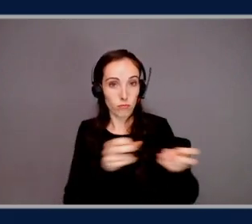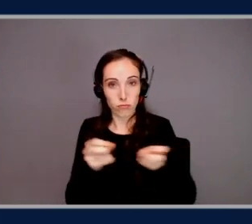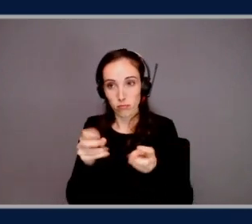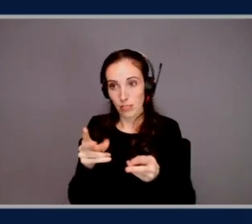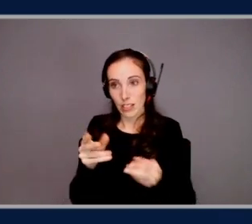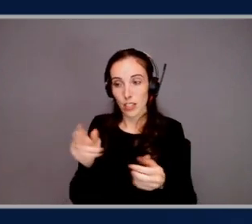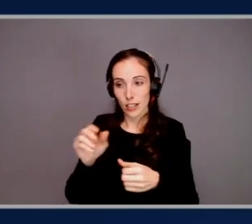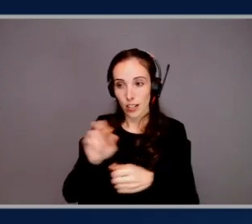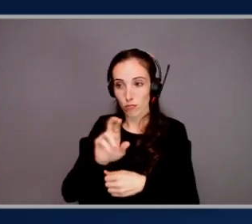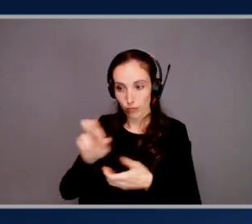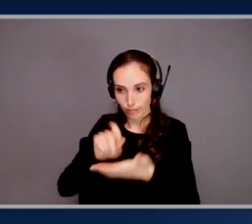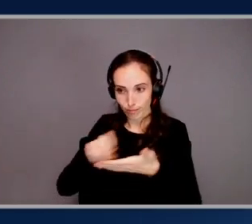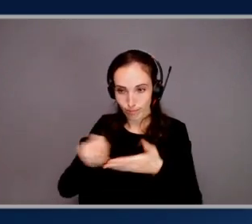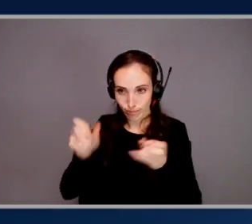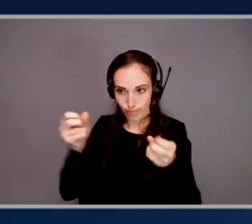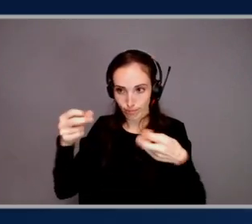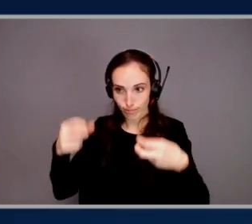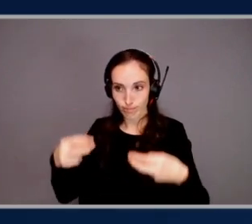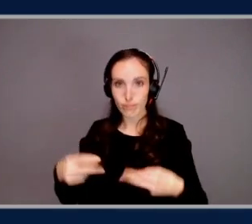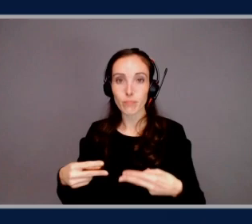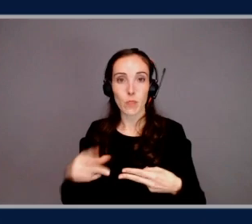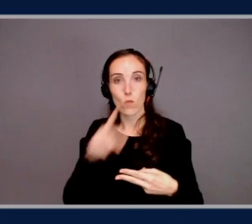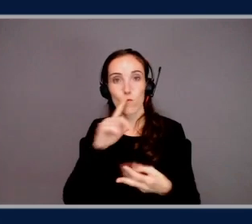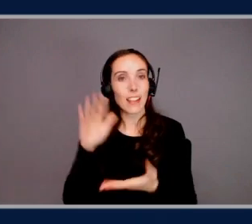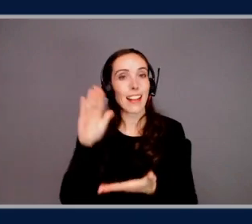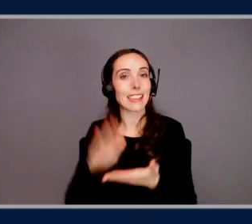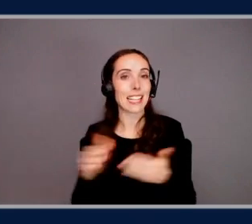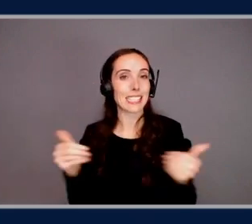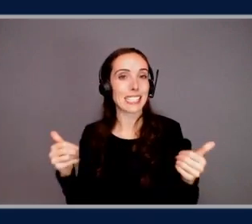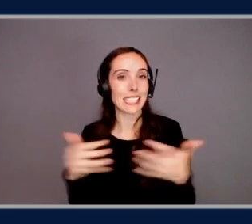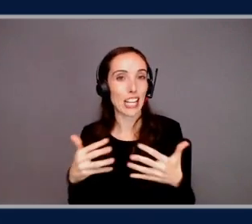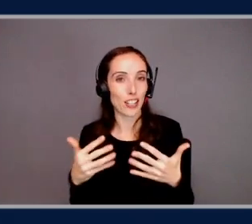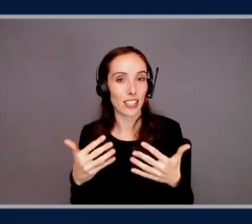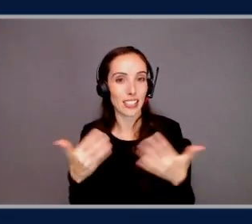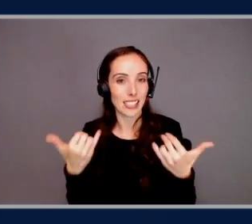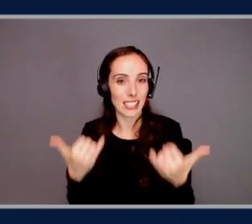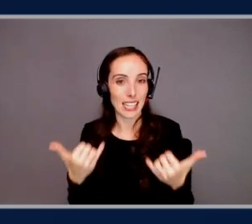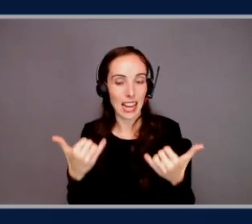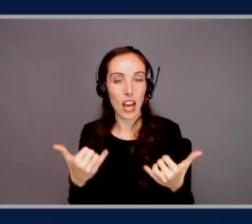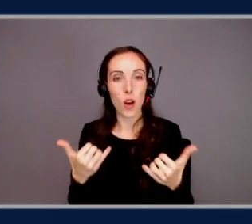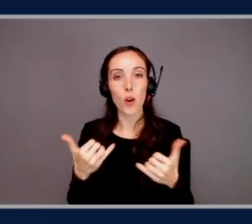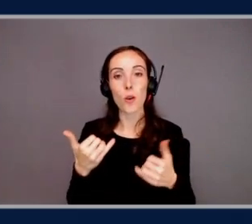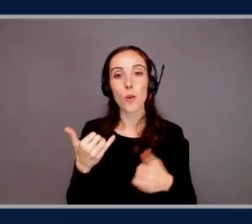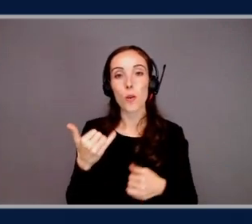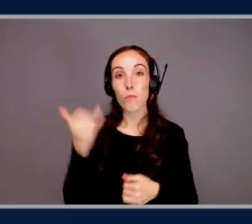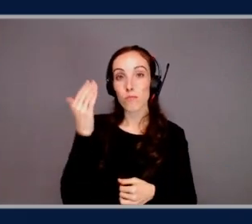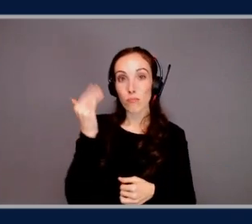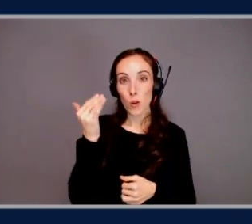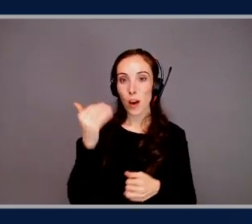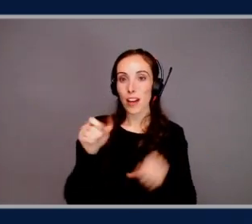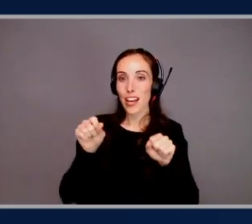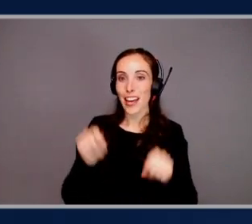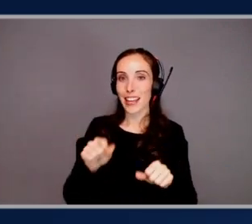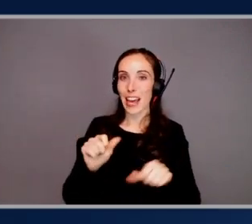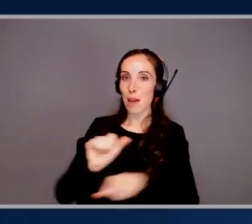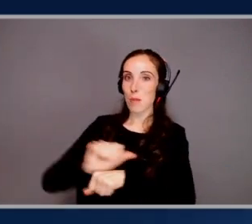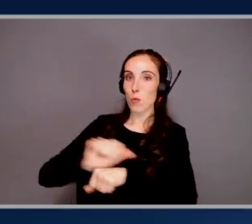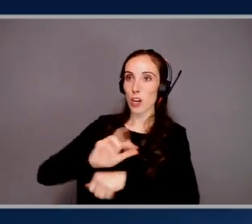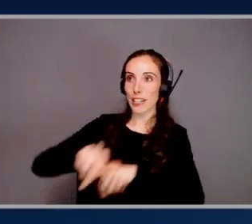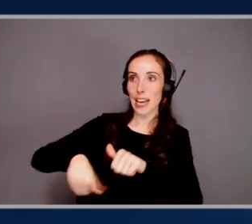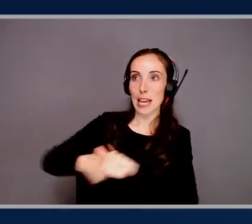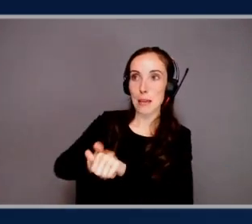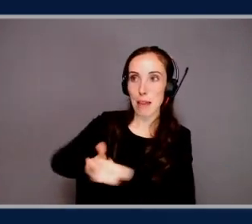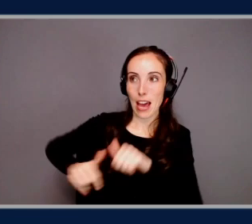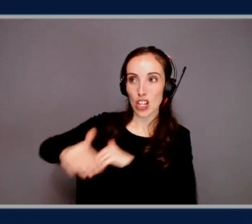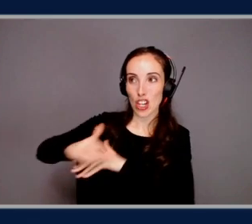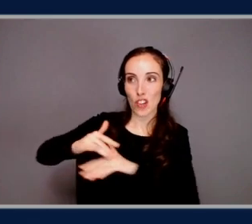less of a scariness factor to that because it can be working in the background while you're actually working on something else. And